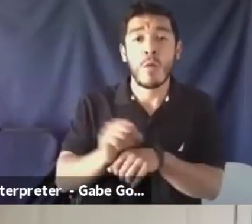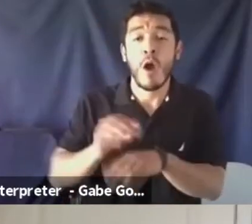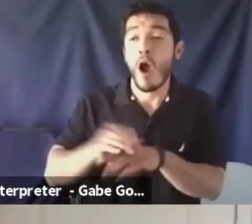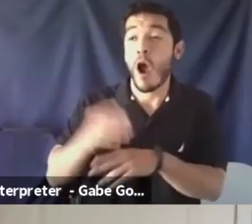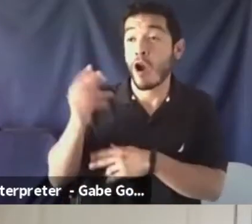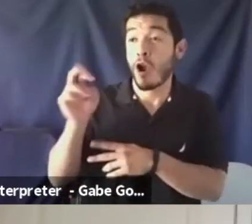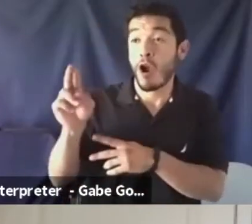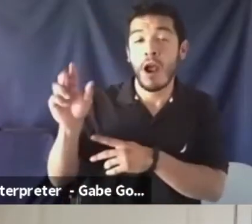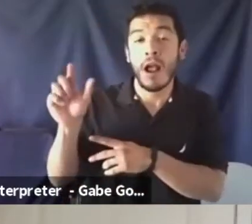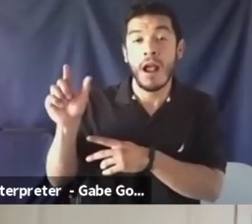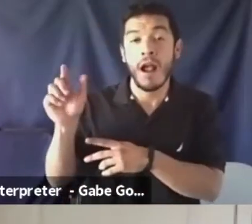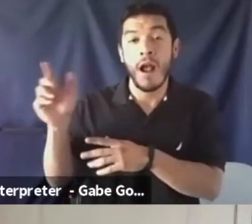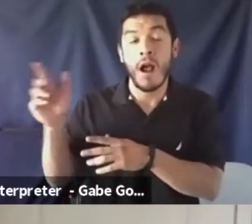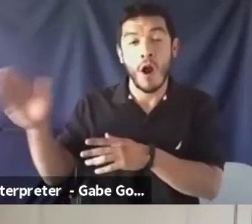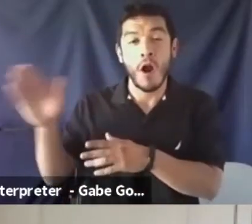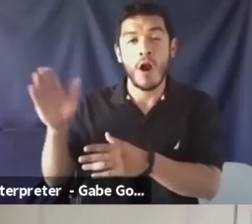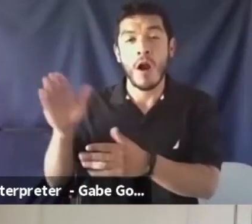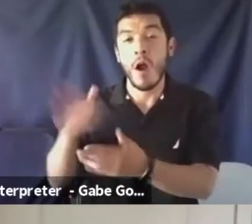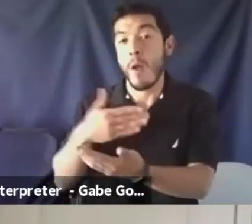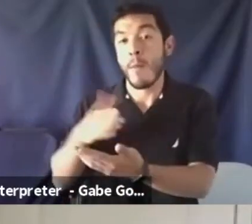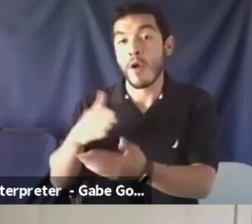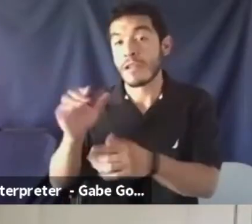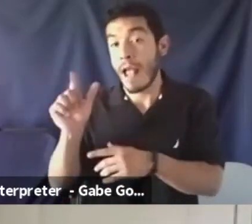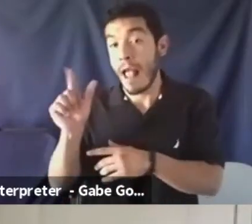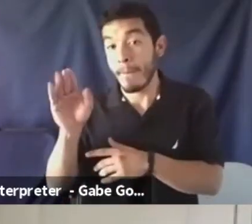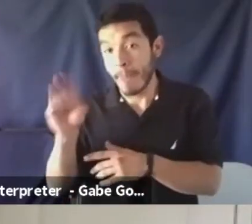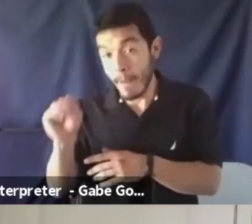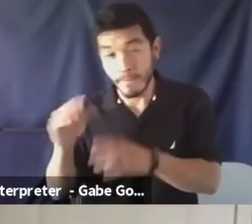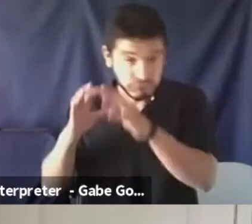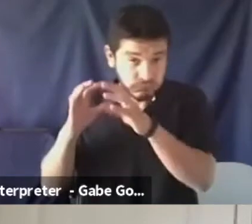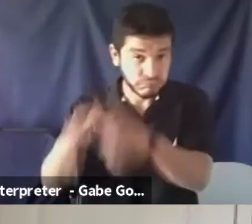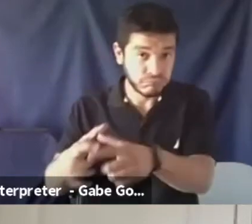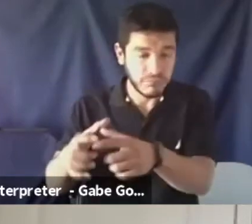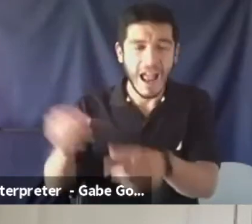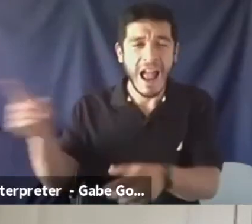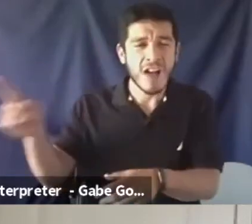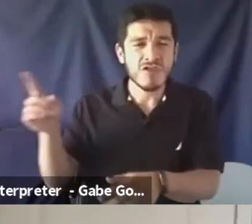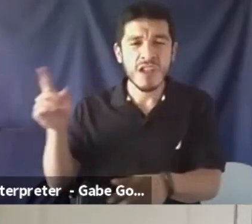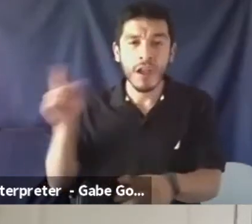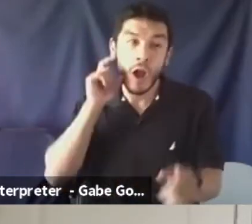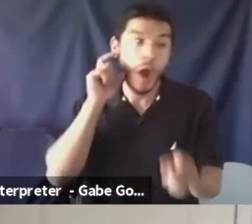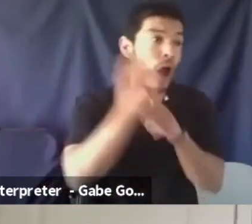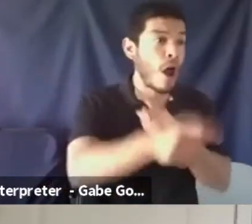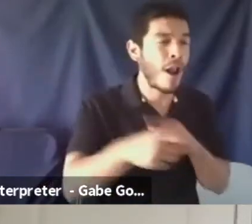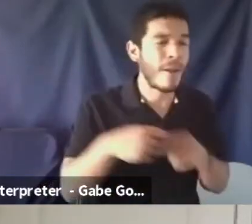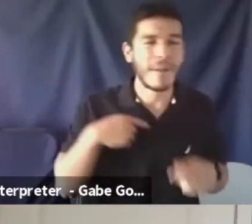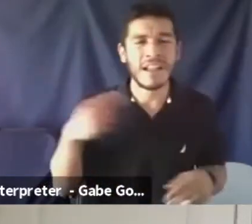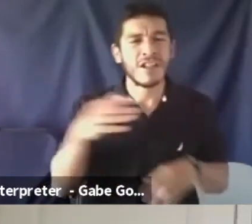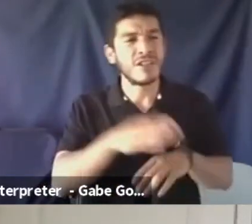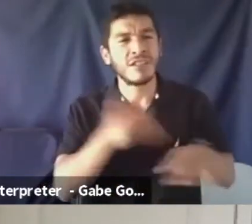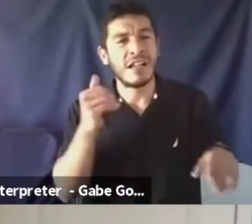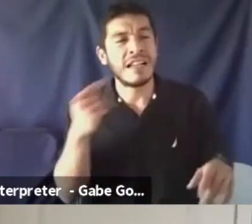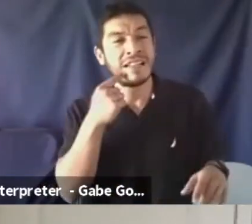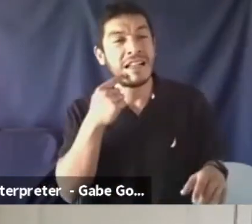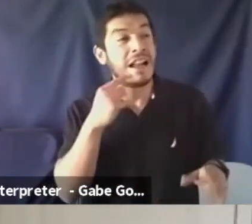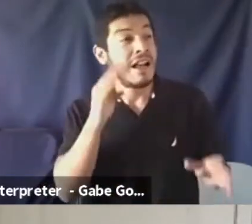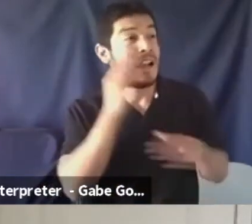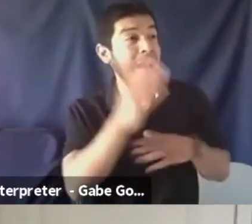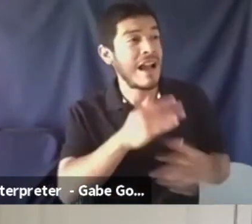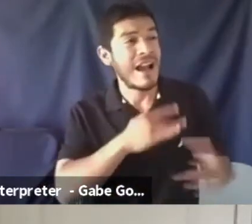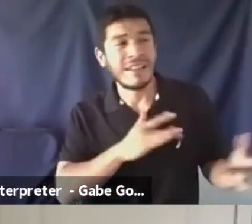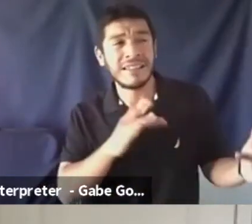album and in LA, and she hit me up and she's like, hey, I'm doing this song